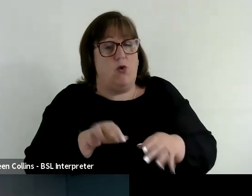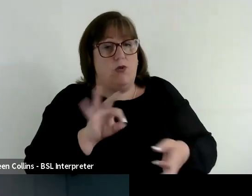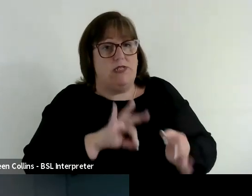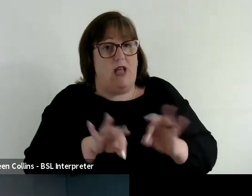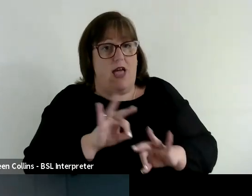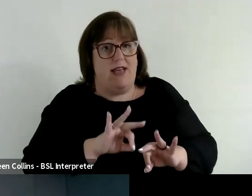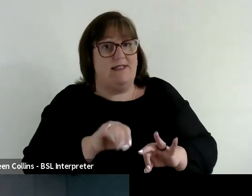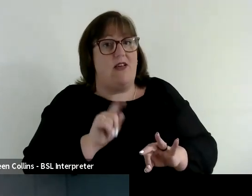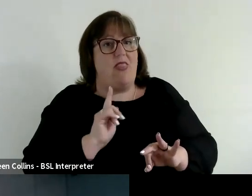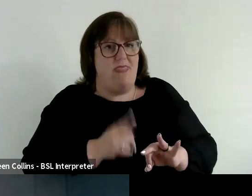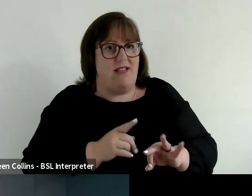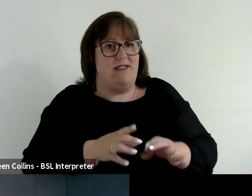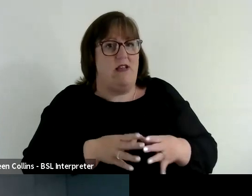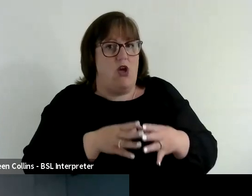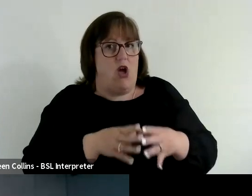area.